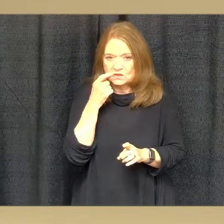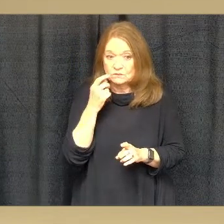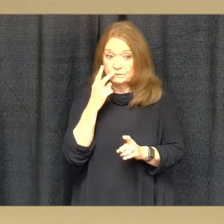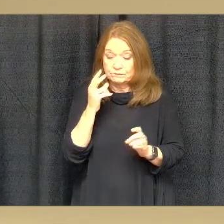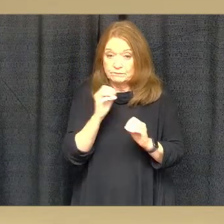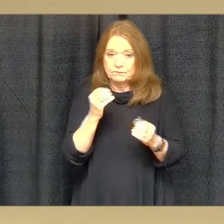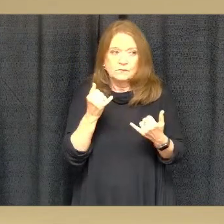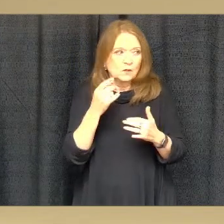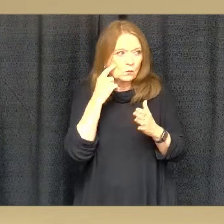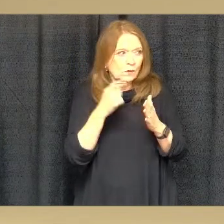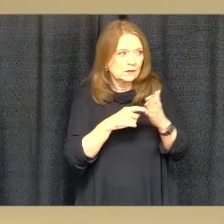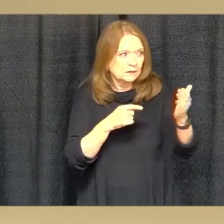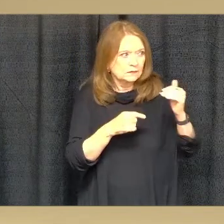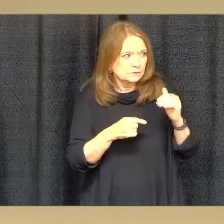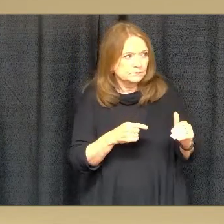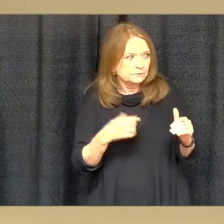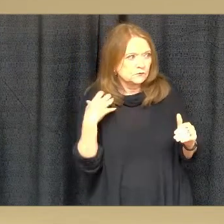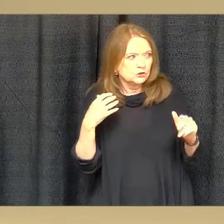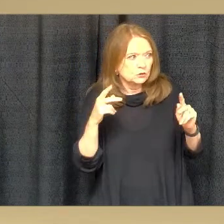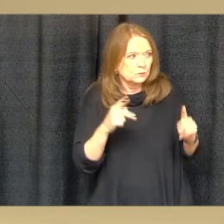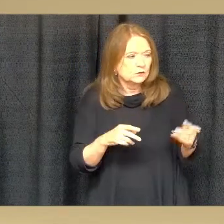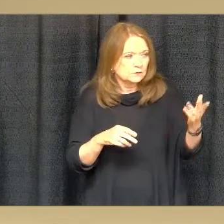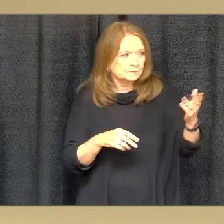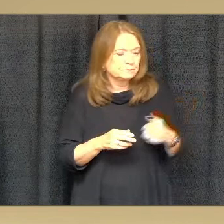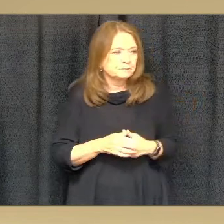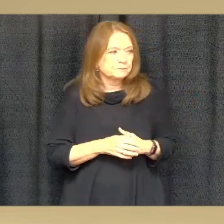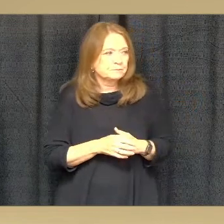you're recognized. Chairperson Streetman.